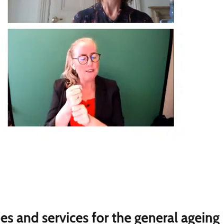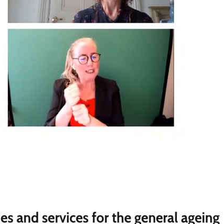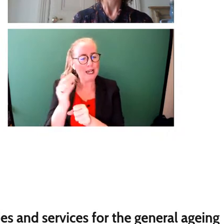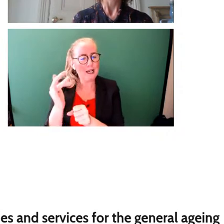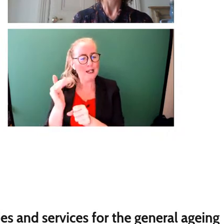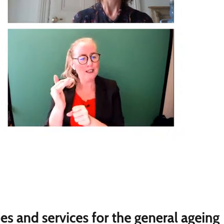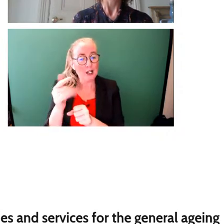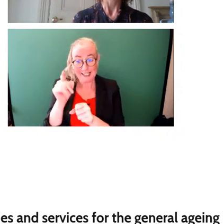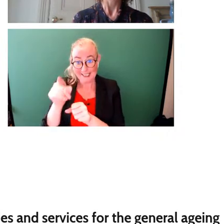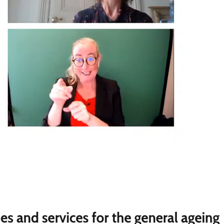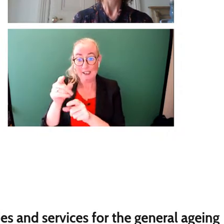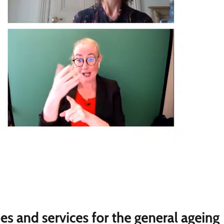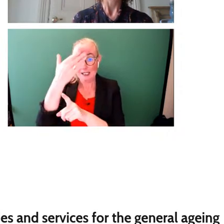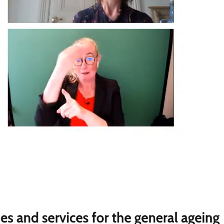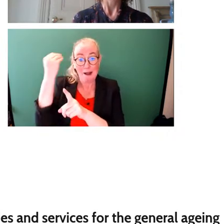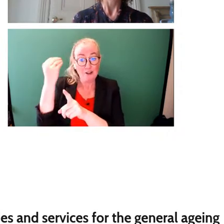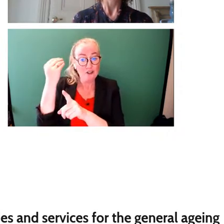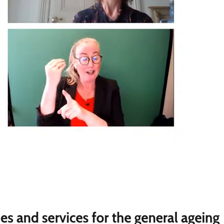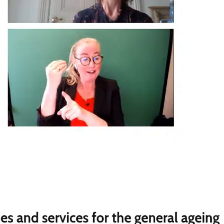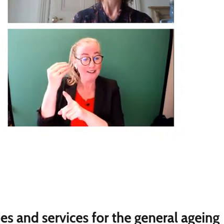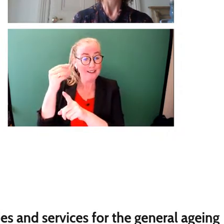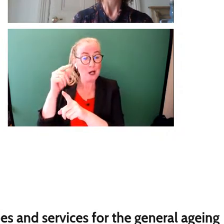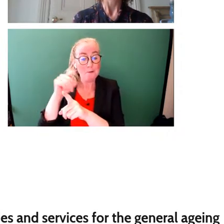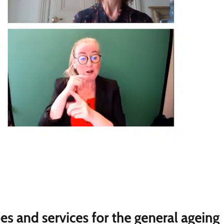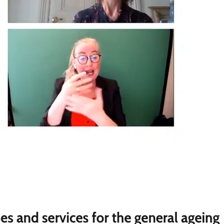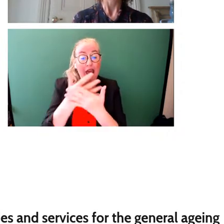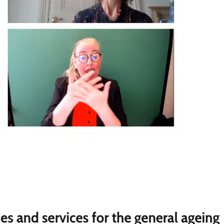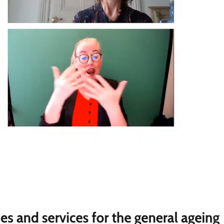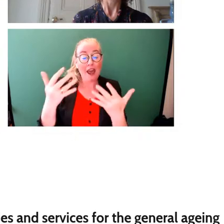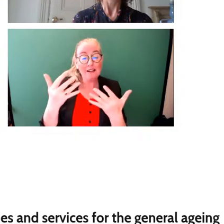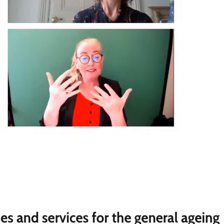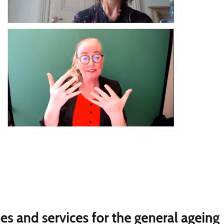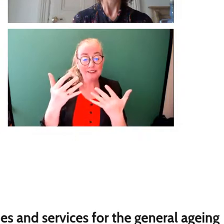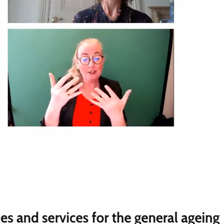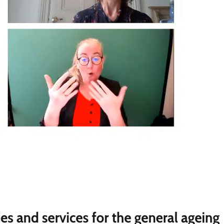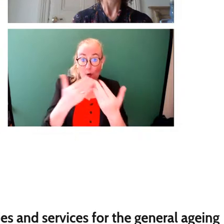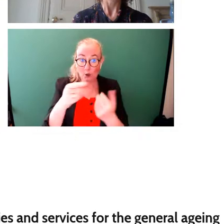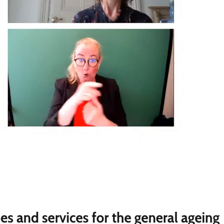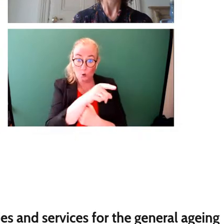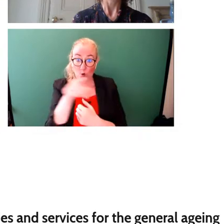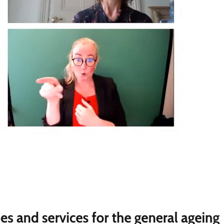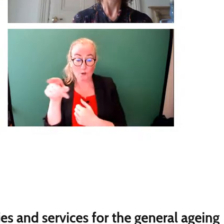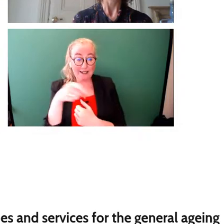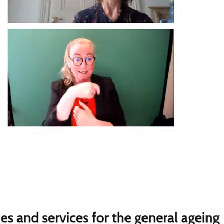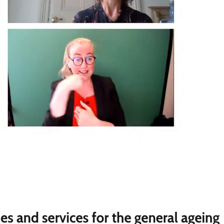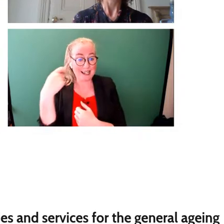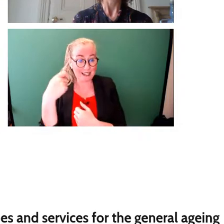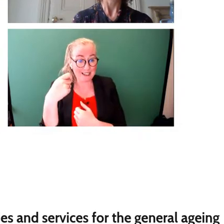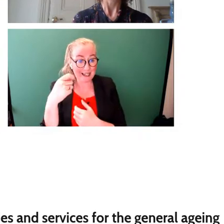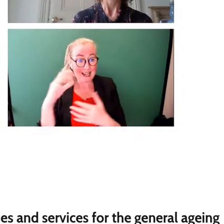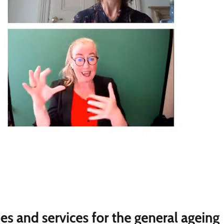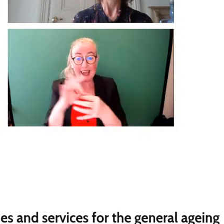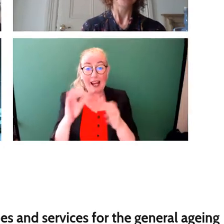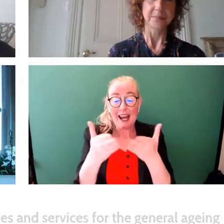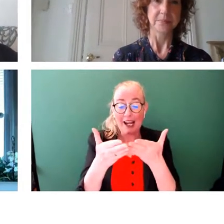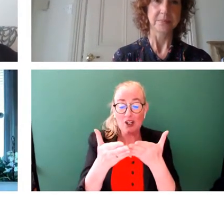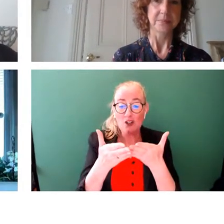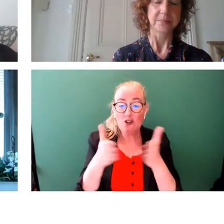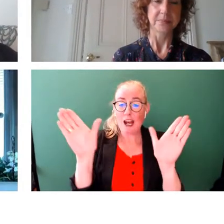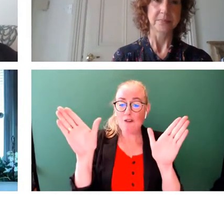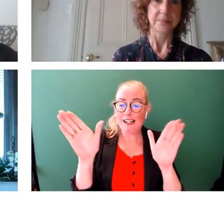people with dementia, but I think, you know, a lot of what all of you have been saying is really applicable to the general aging